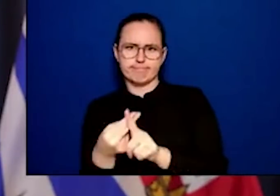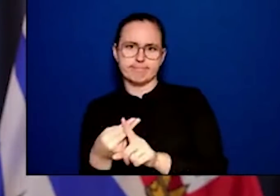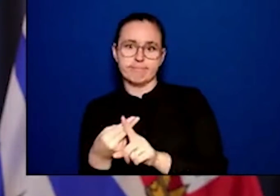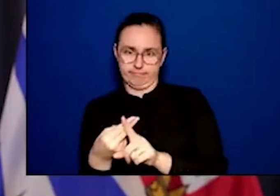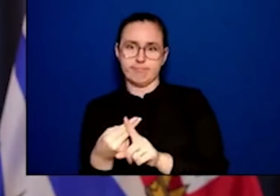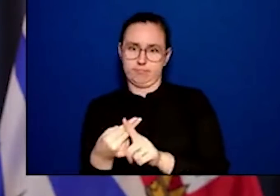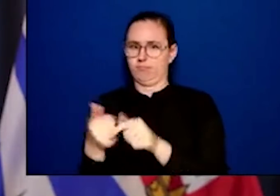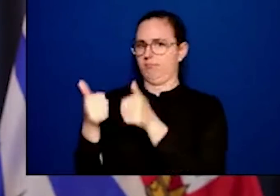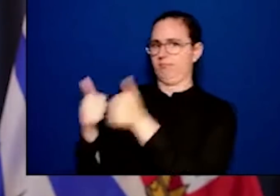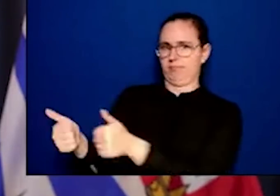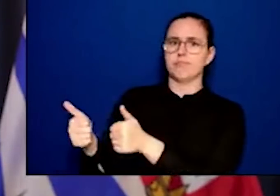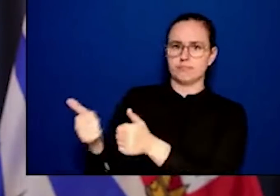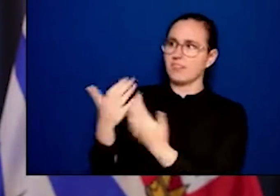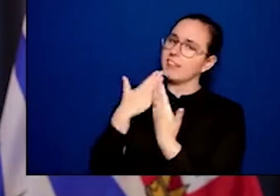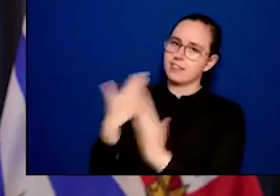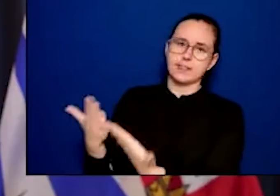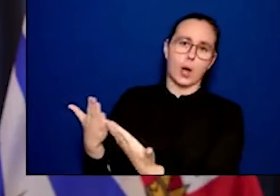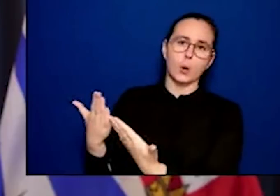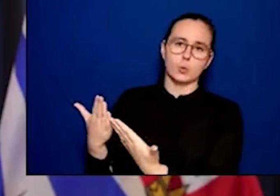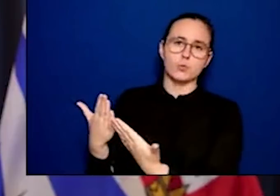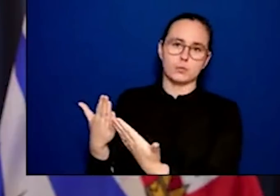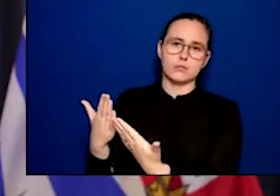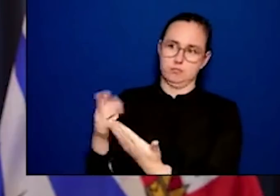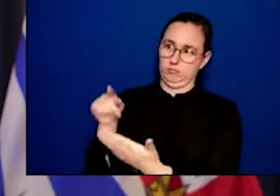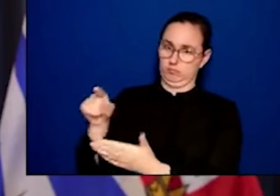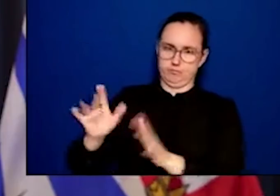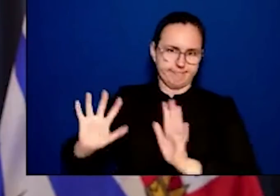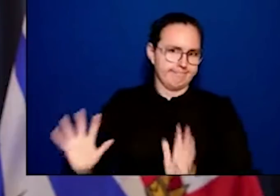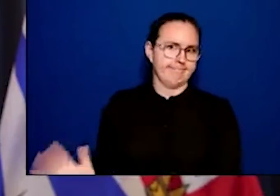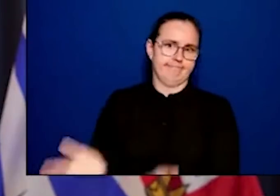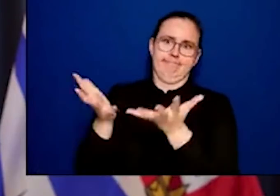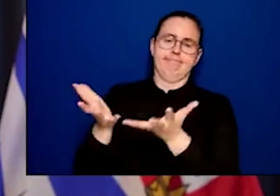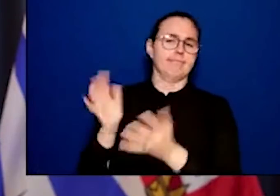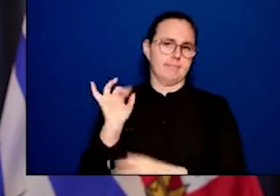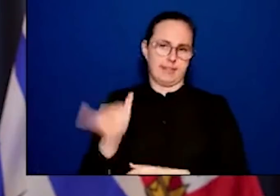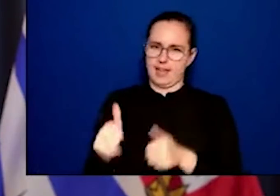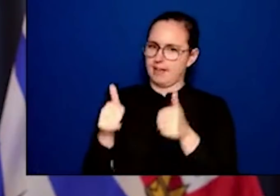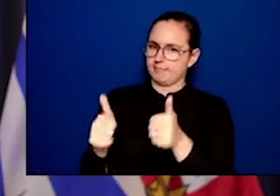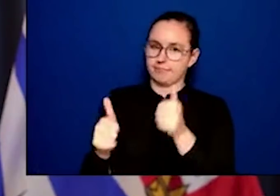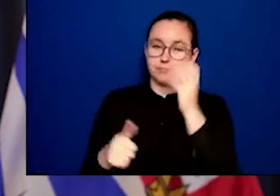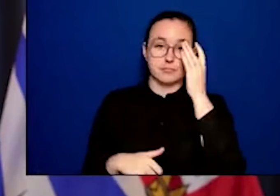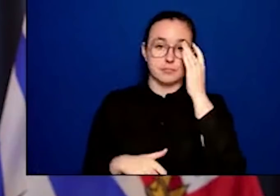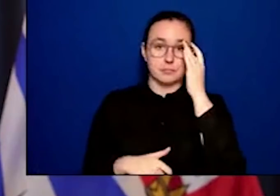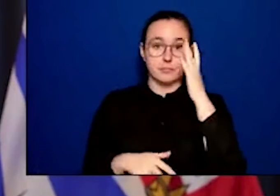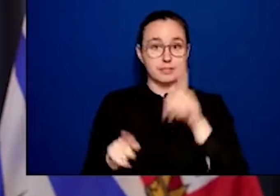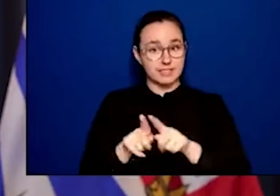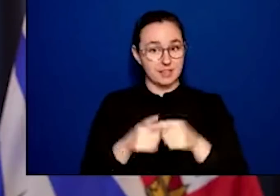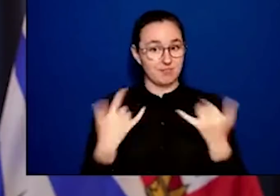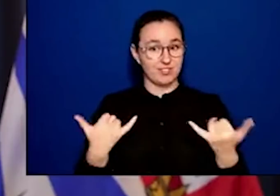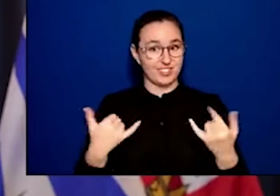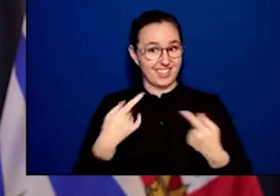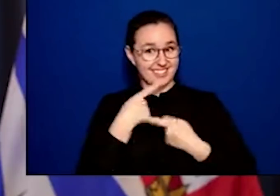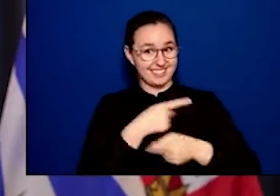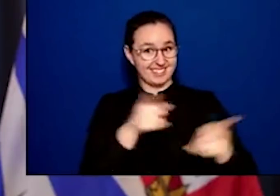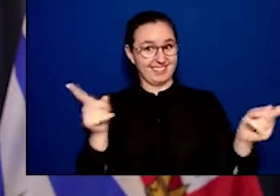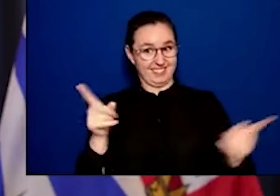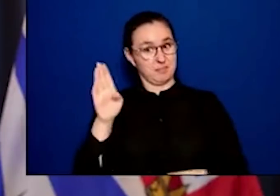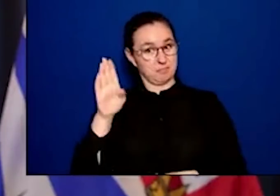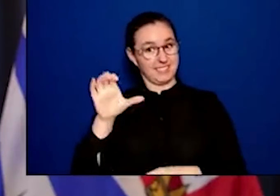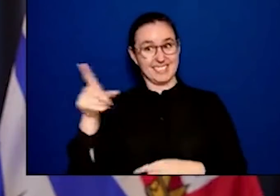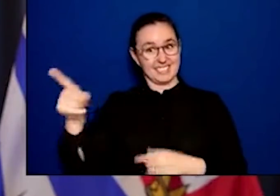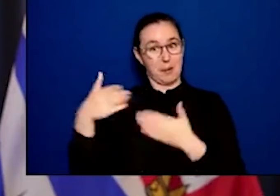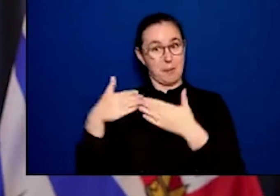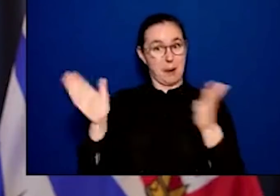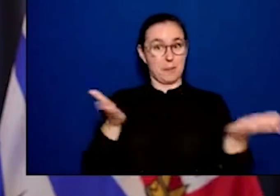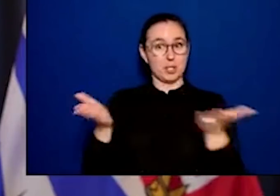to us all, and they are to be encouraged. As announced earlier today by the BC Public Service Agency, government is acting to